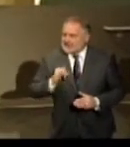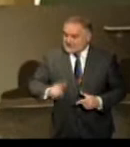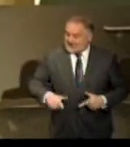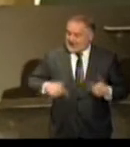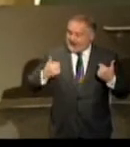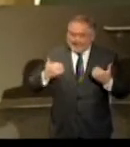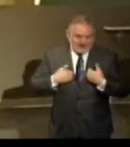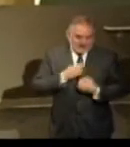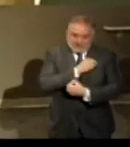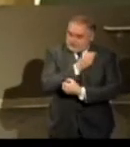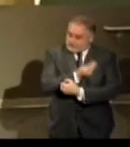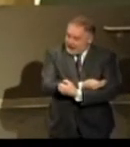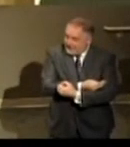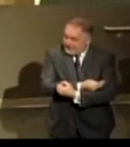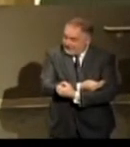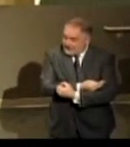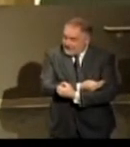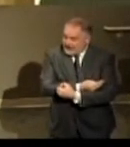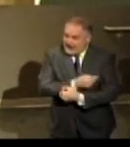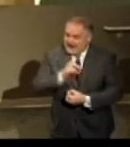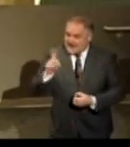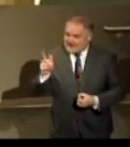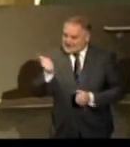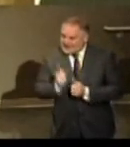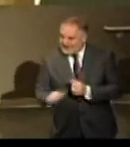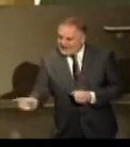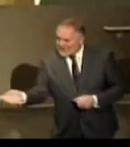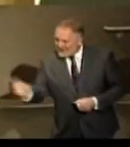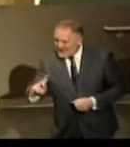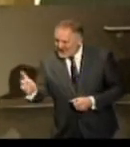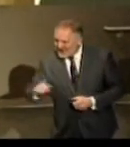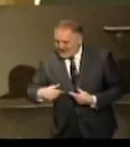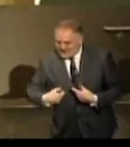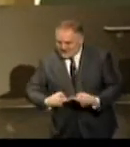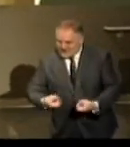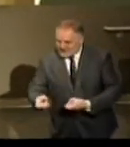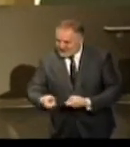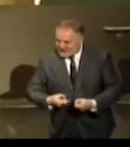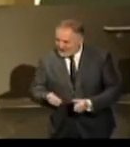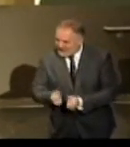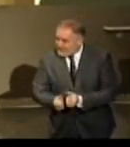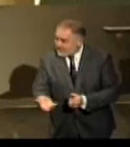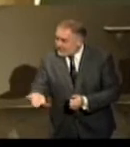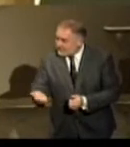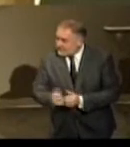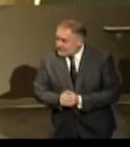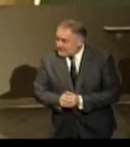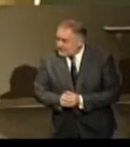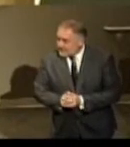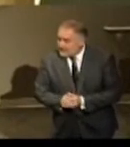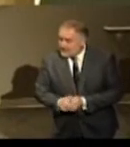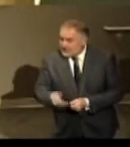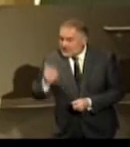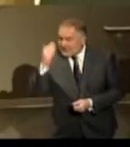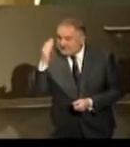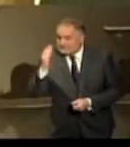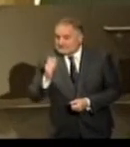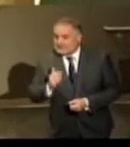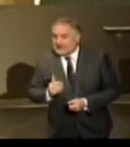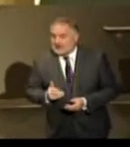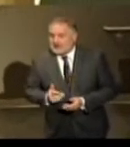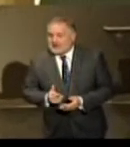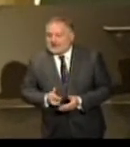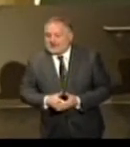God, and the omnipresence of God in controlling everything. You know, that